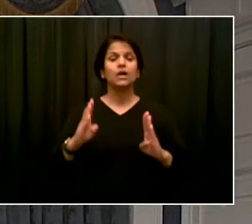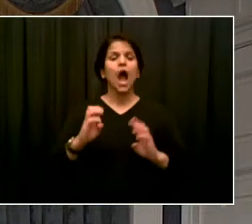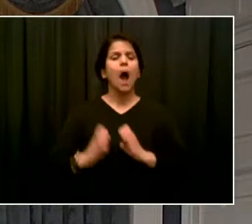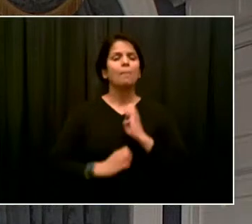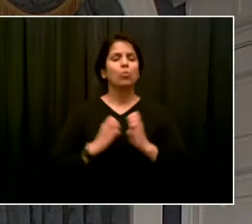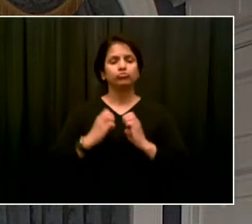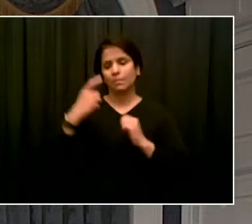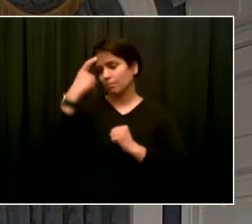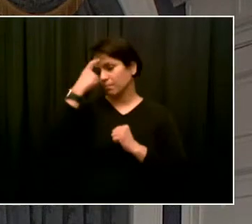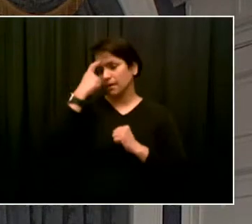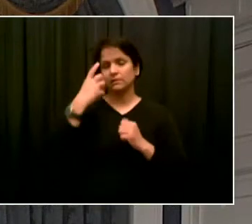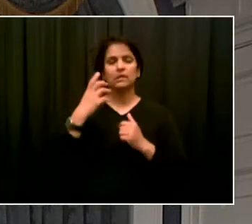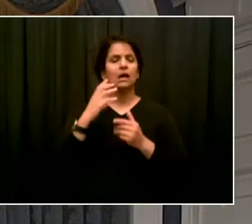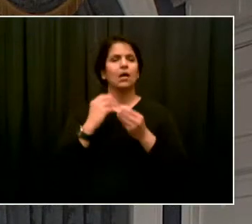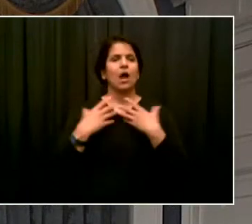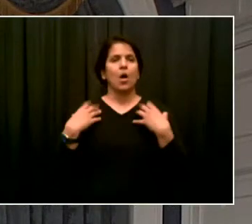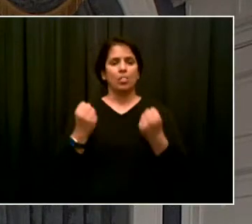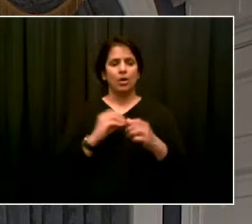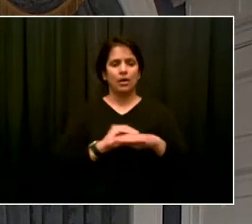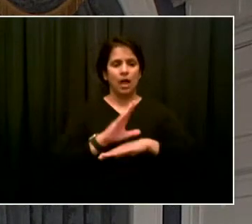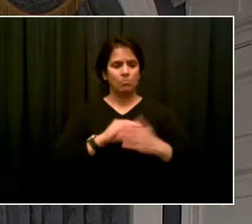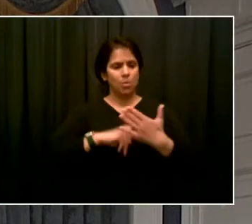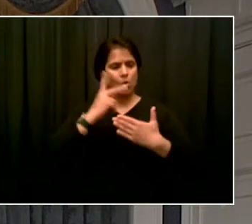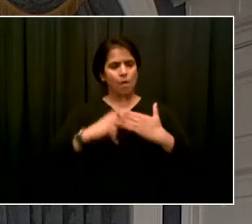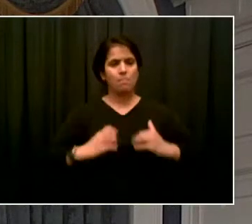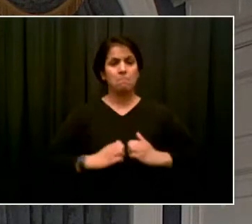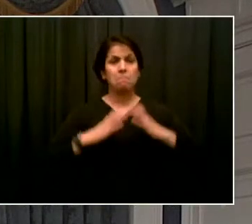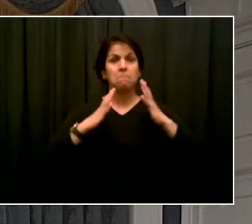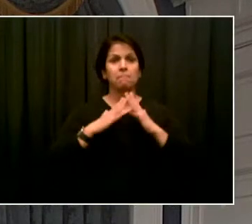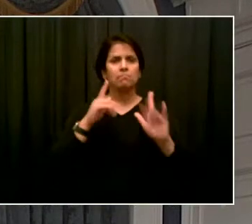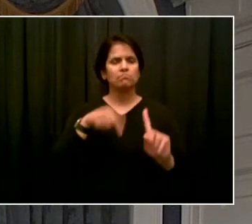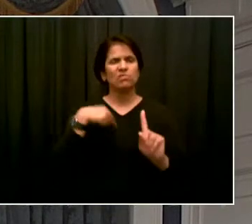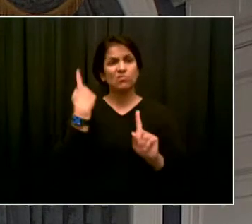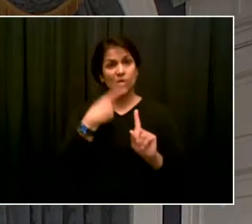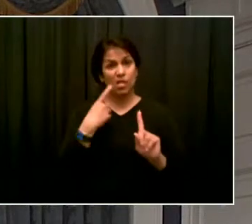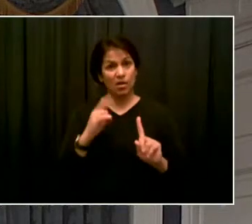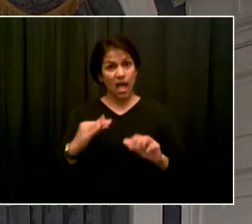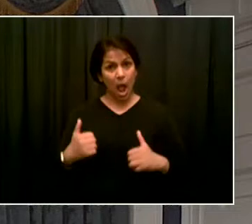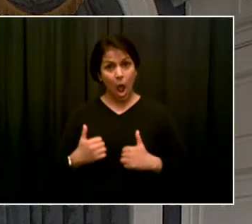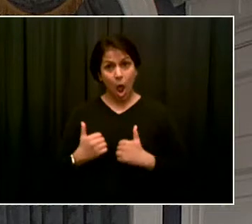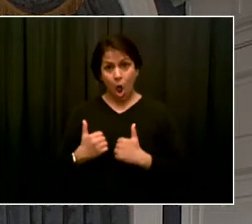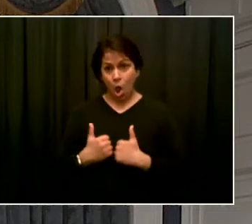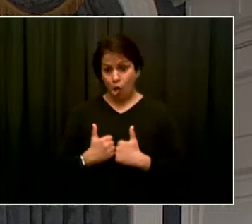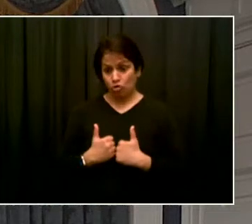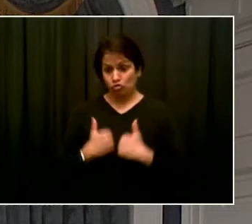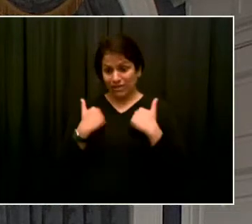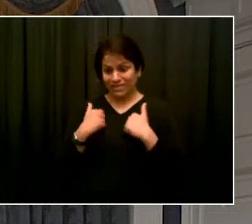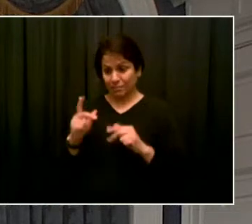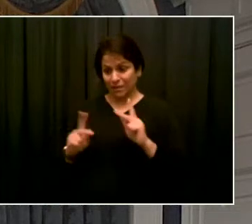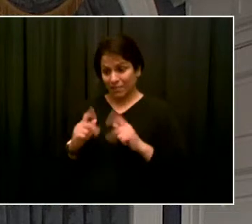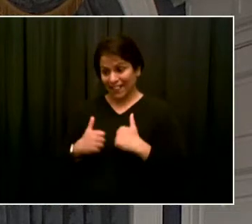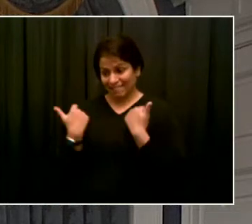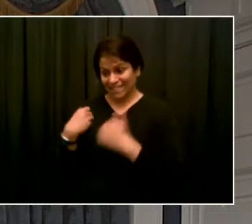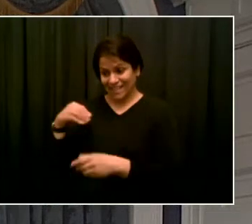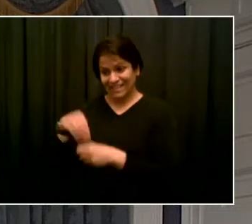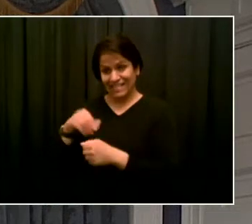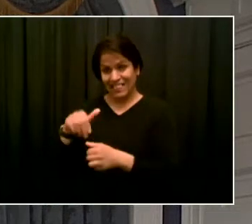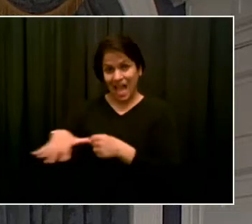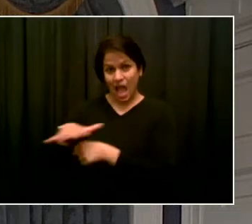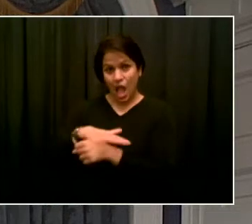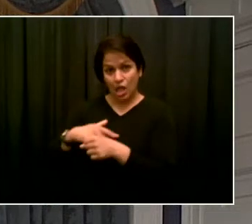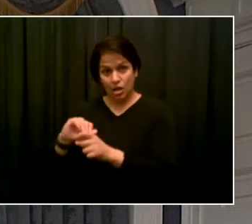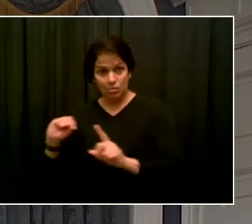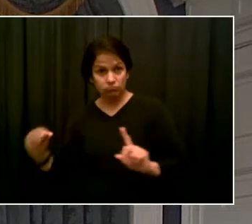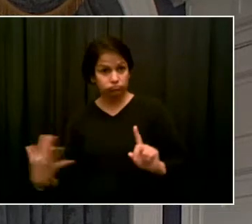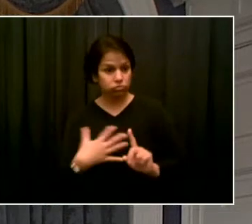be residential facilities, or would they be just going in, people would go in for services? And